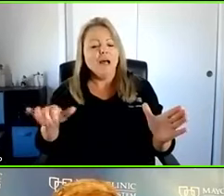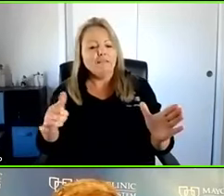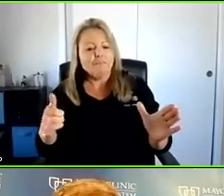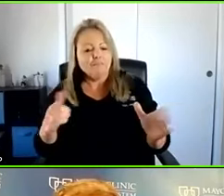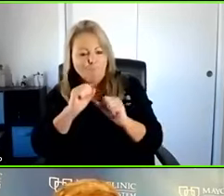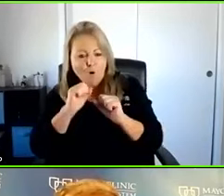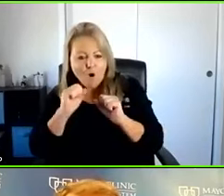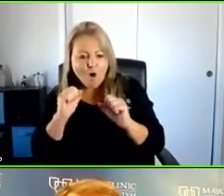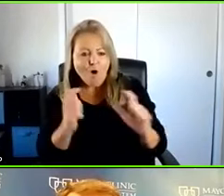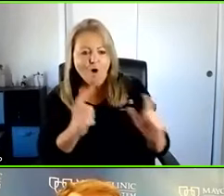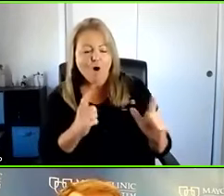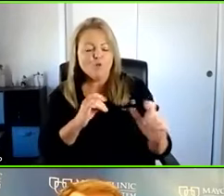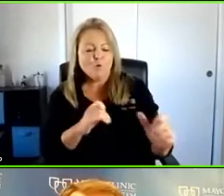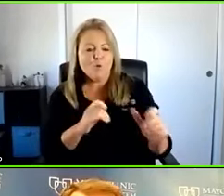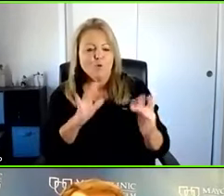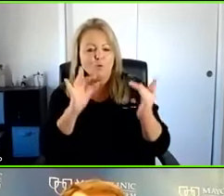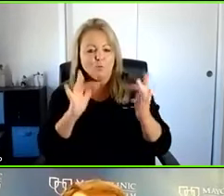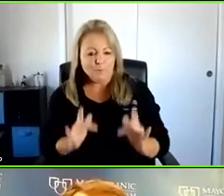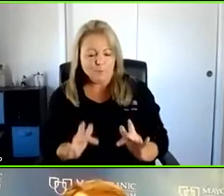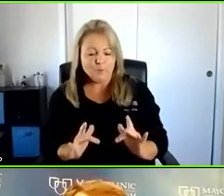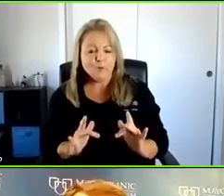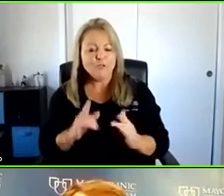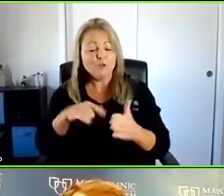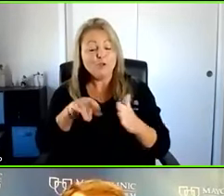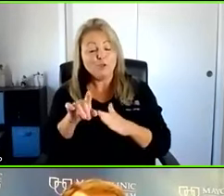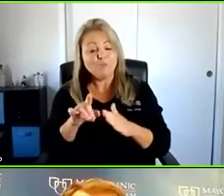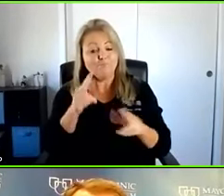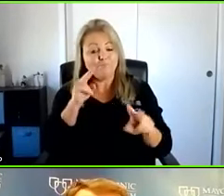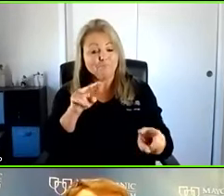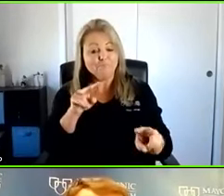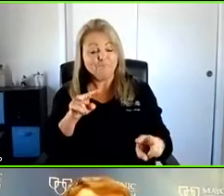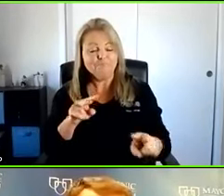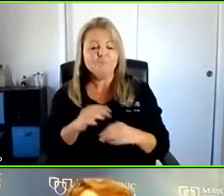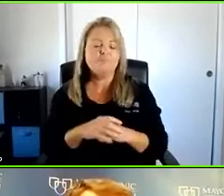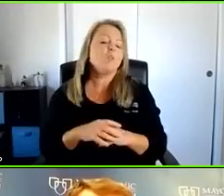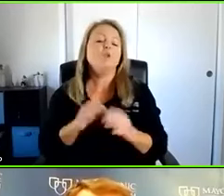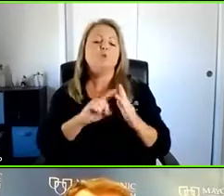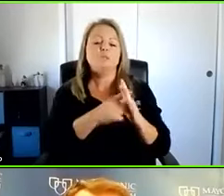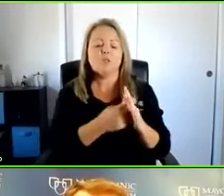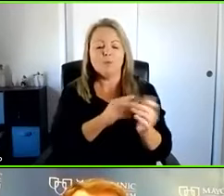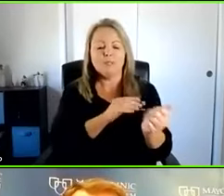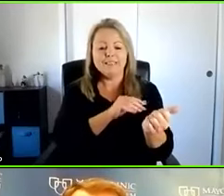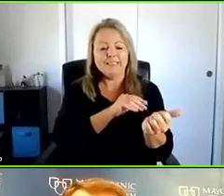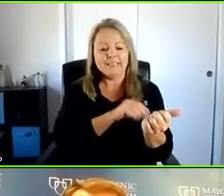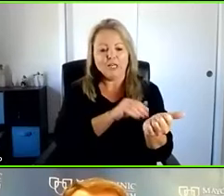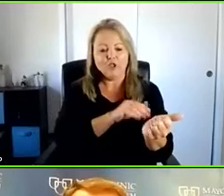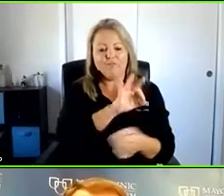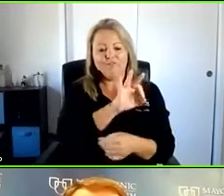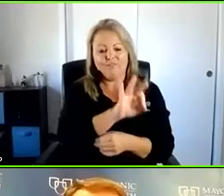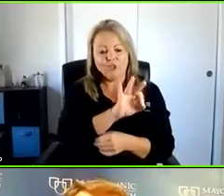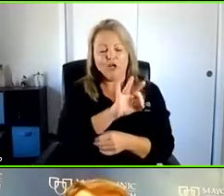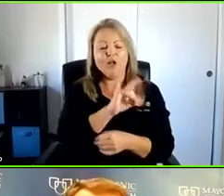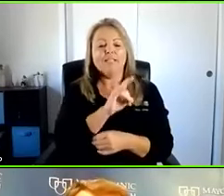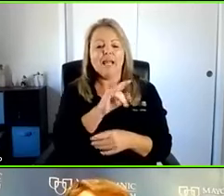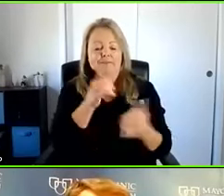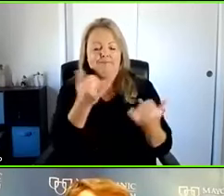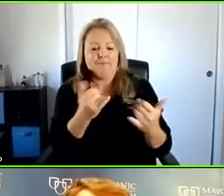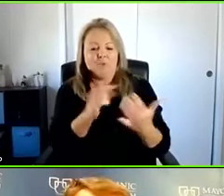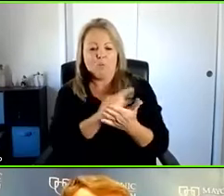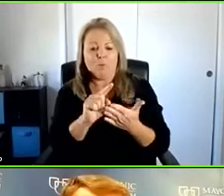web resource and check it out. We're going to start our comments today with Dr. Fitzgerald and this week's recommendations to the